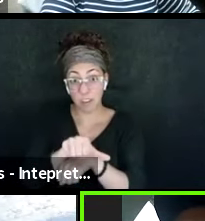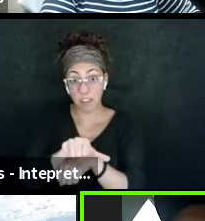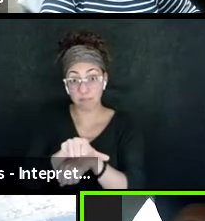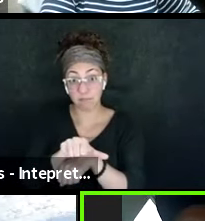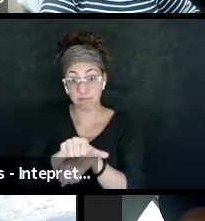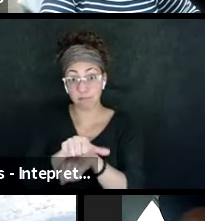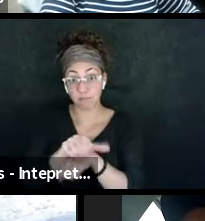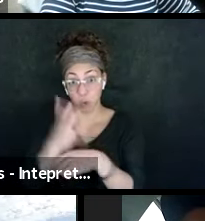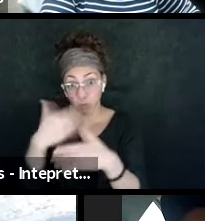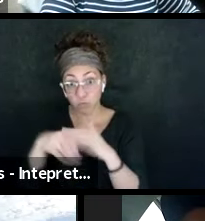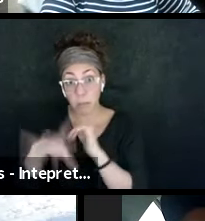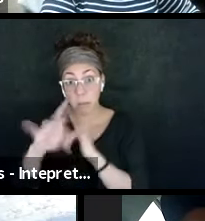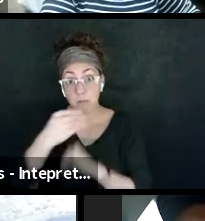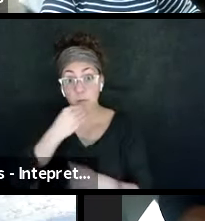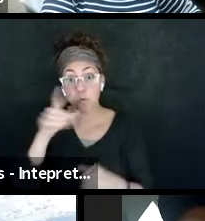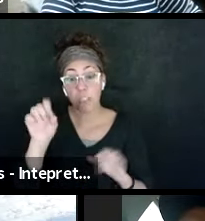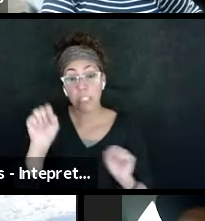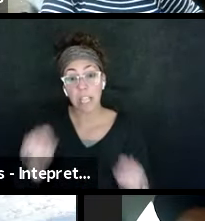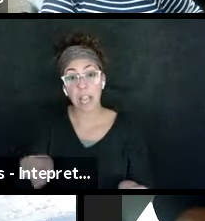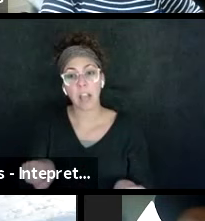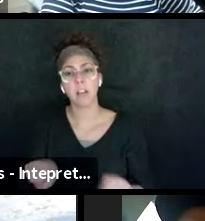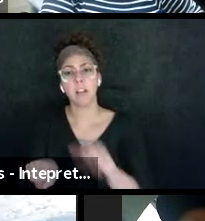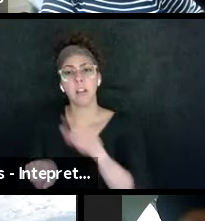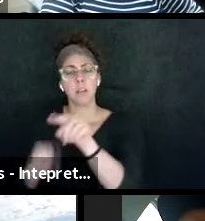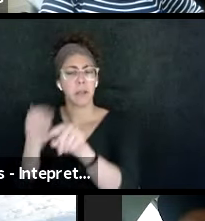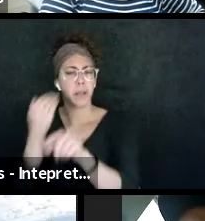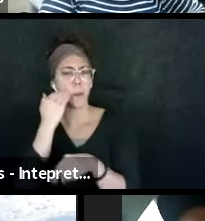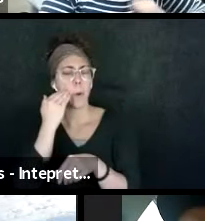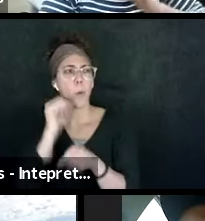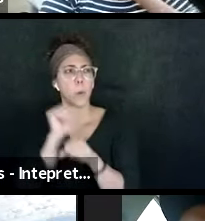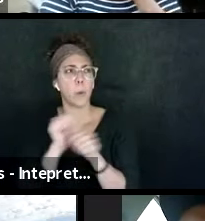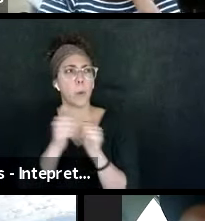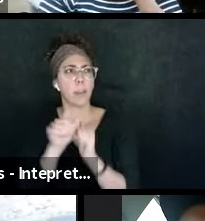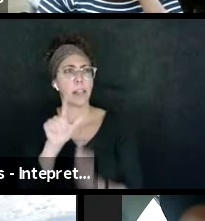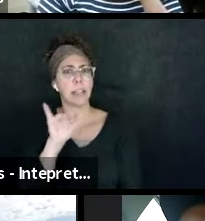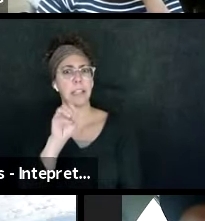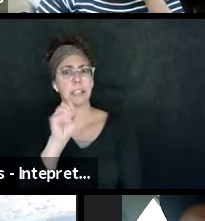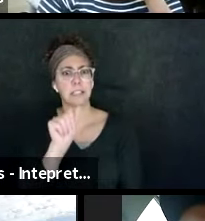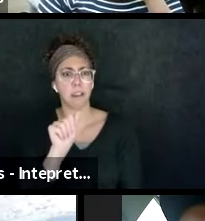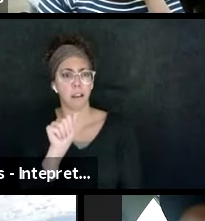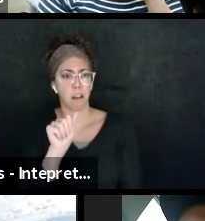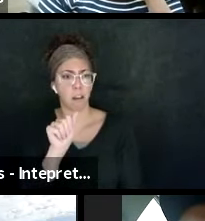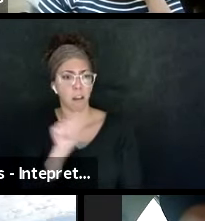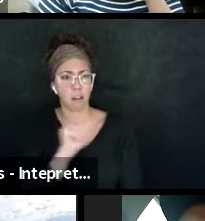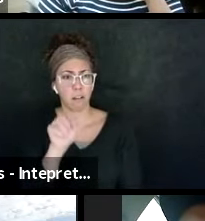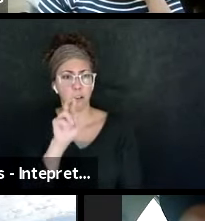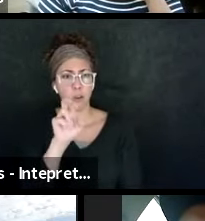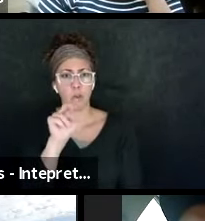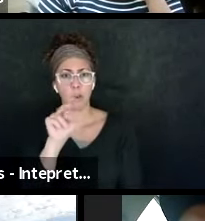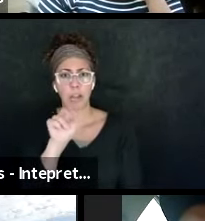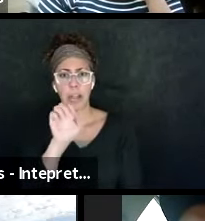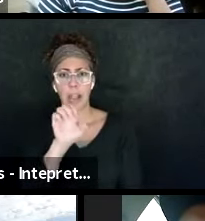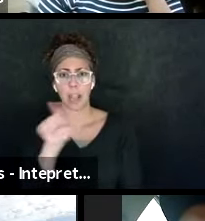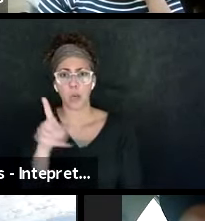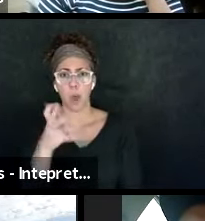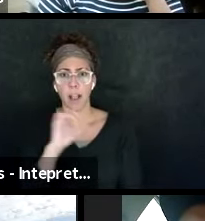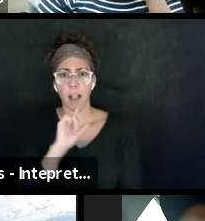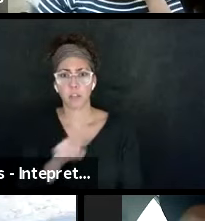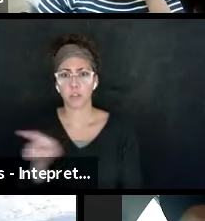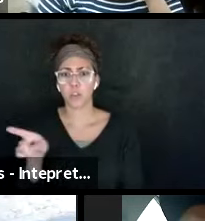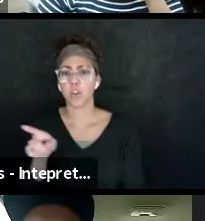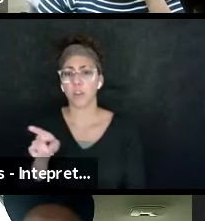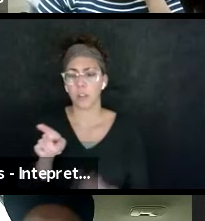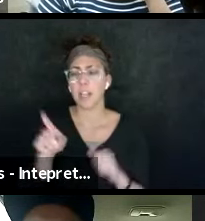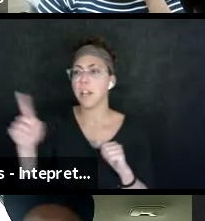time? I know that we worked with Lisa McAndrews last spring on that. Renee, would you like to address that? I think either